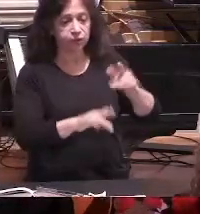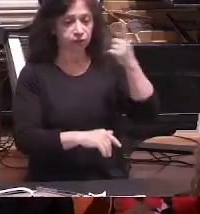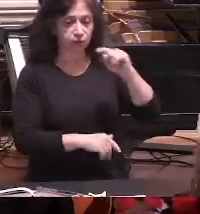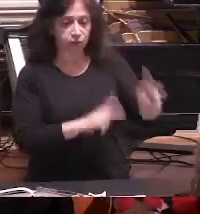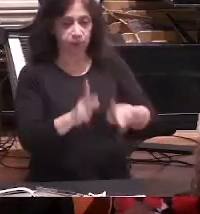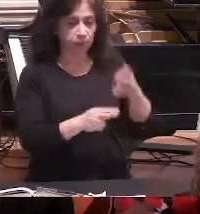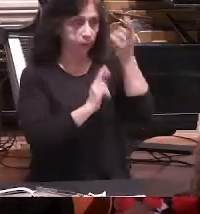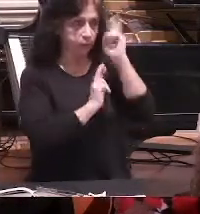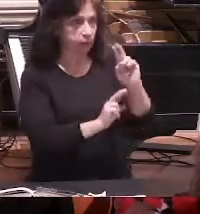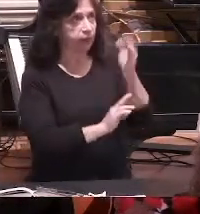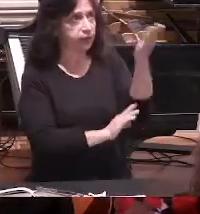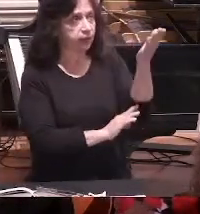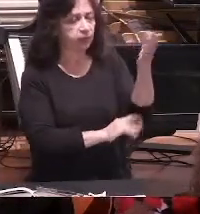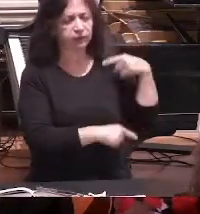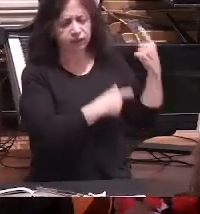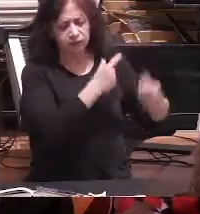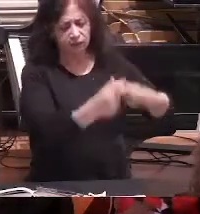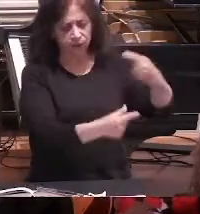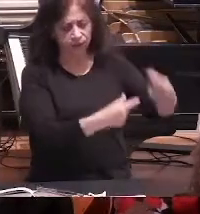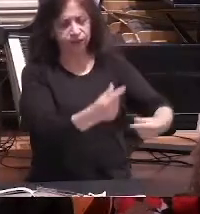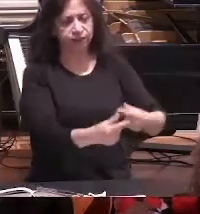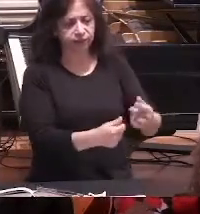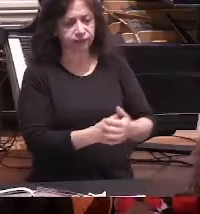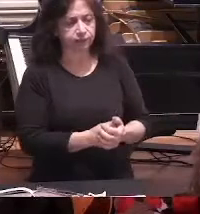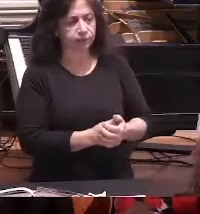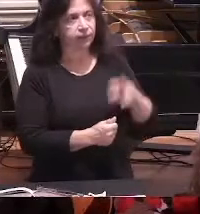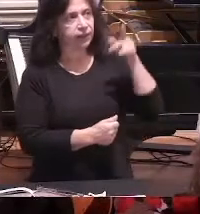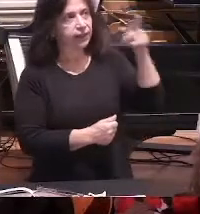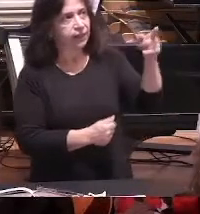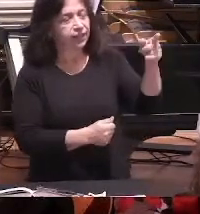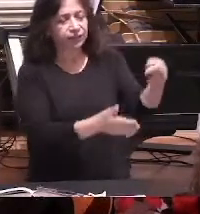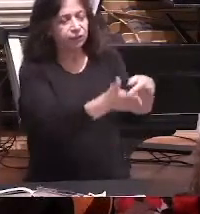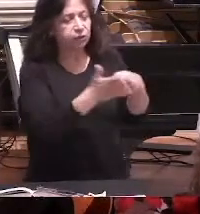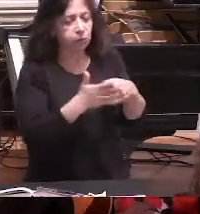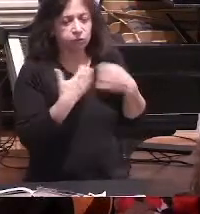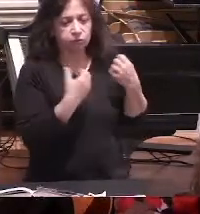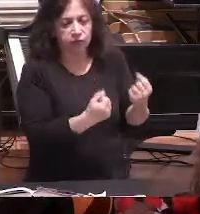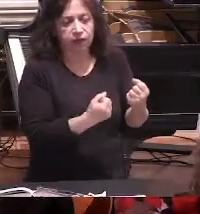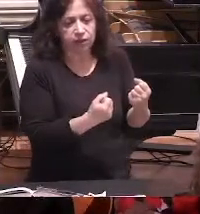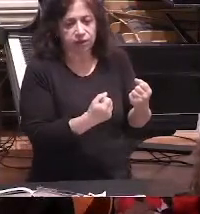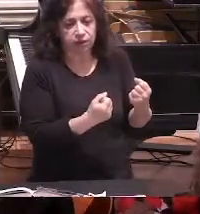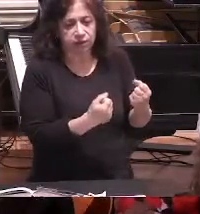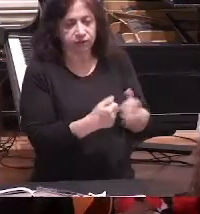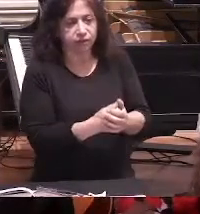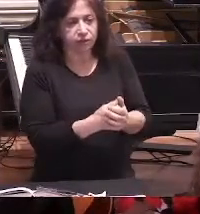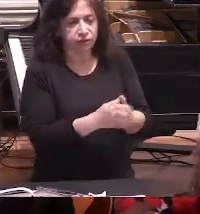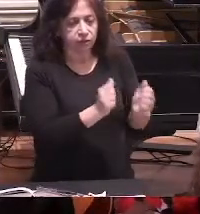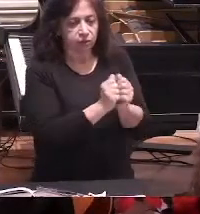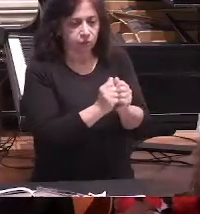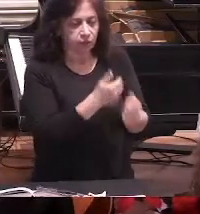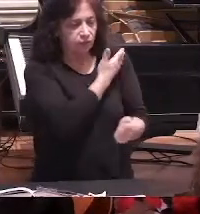who fear him from generation to generation. He has shown strength with his